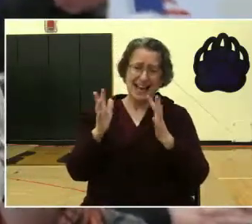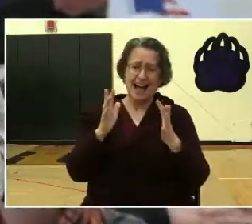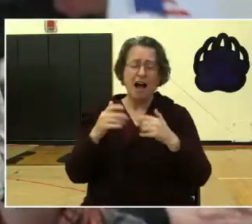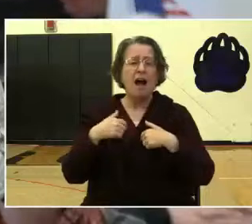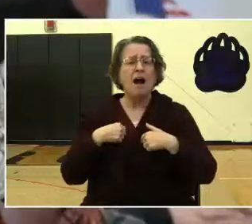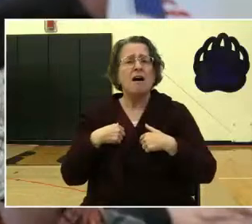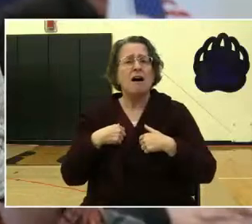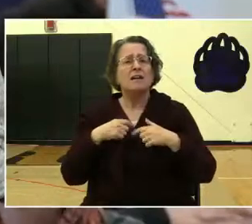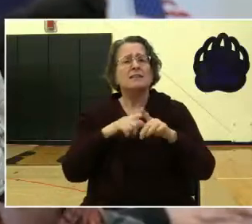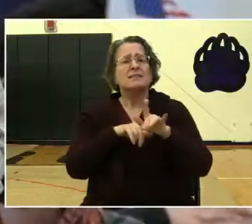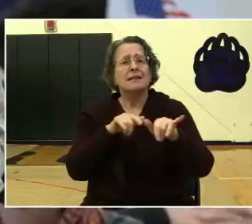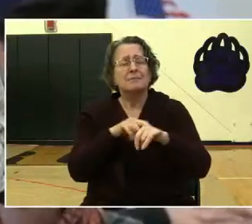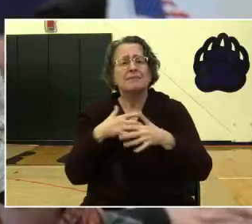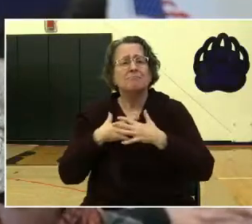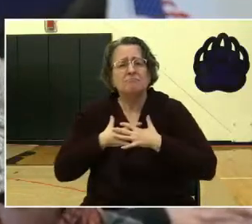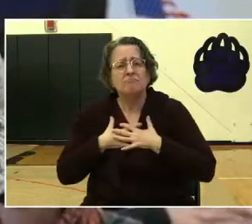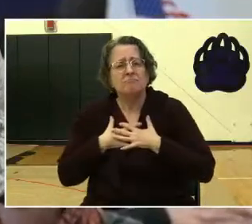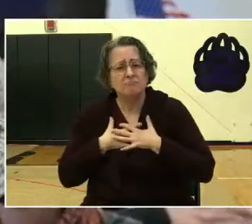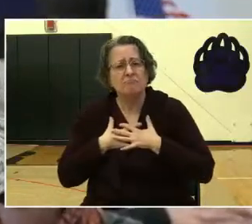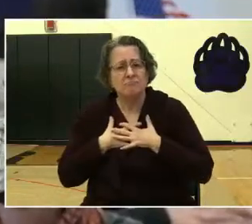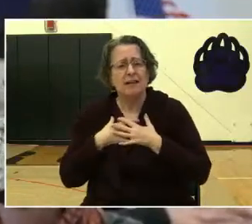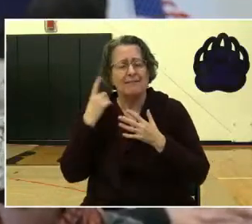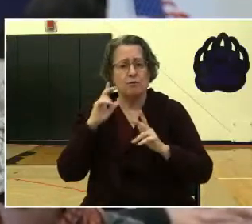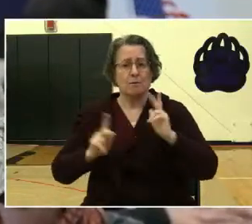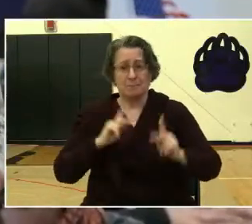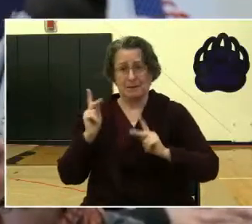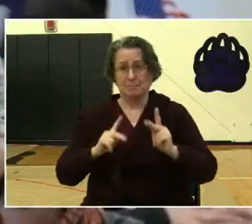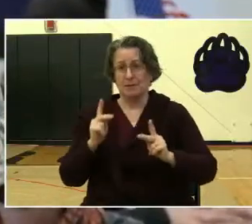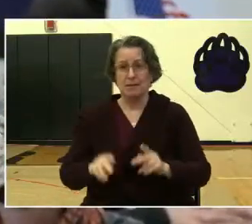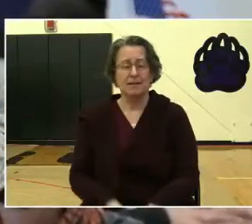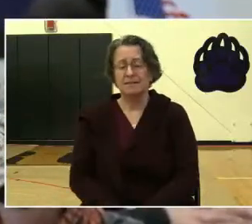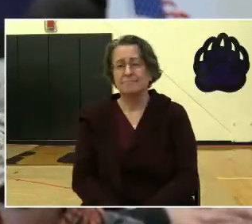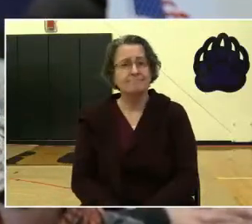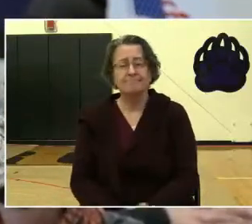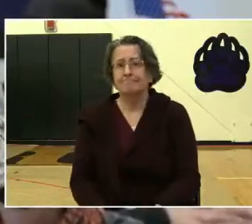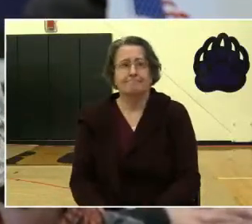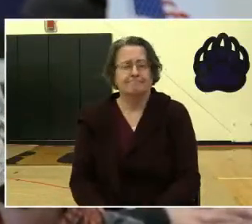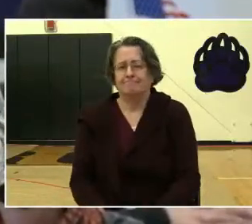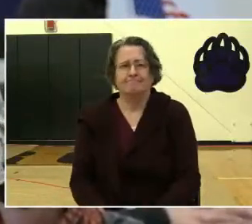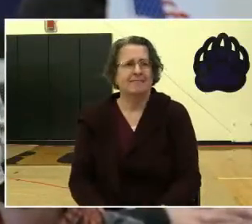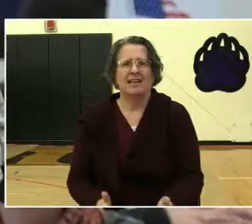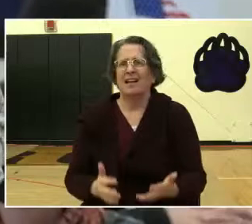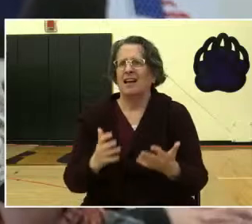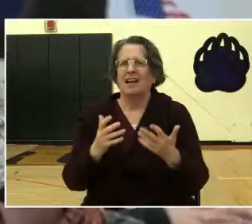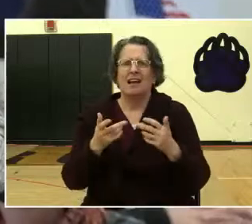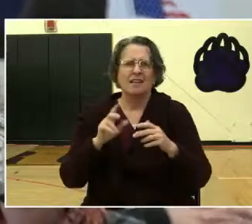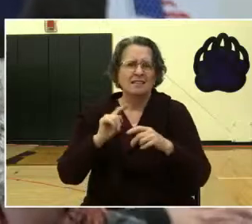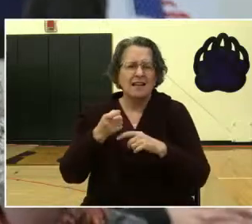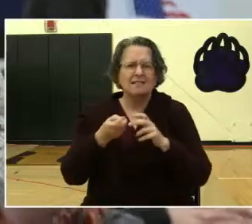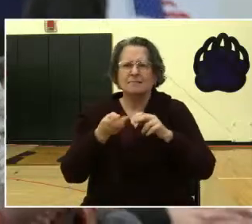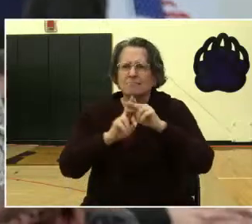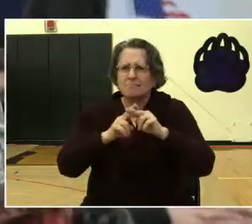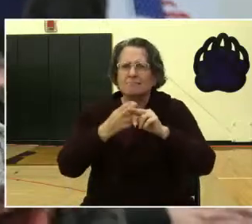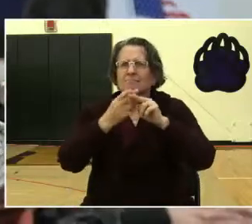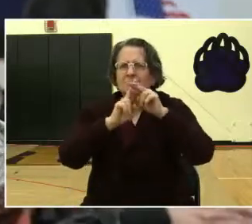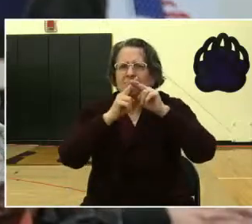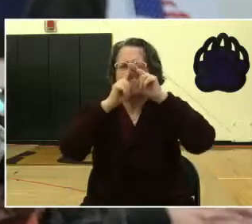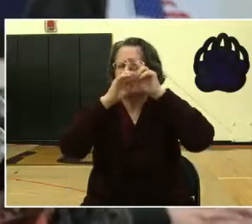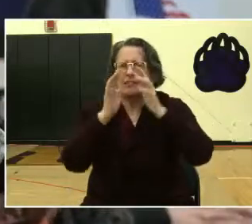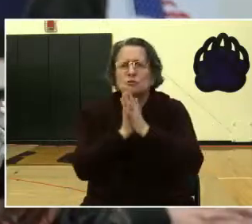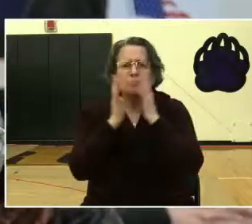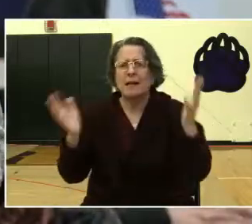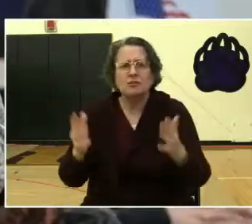compassion because uh you know the way things are going it's just it's too much and so I just would like to ask